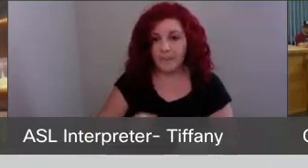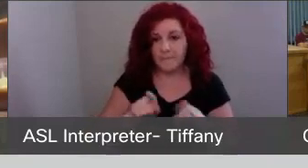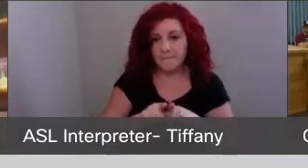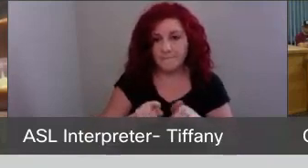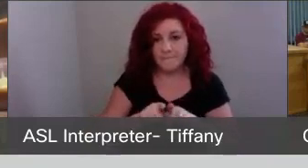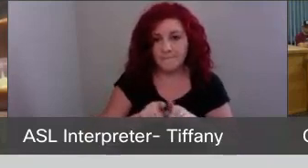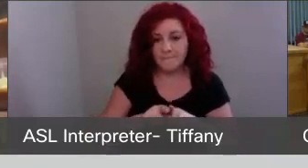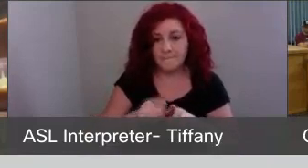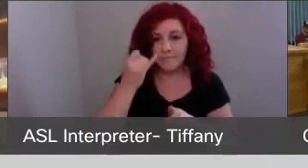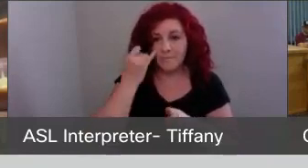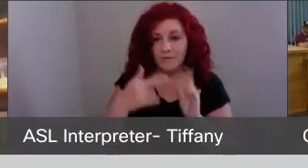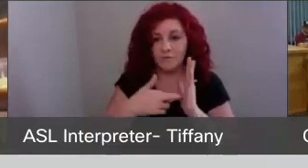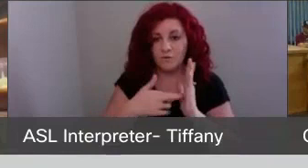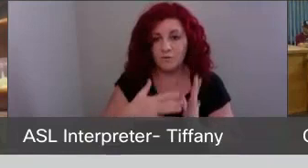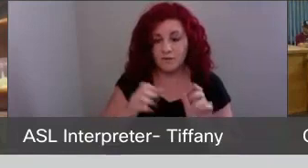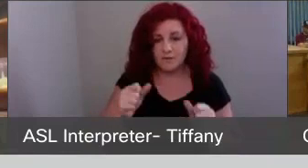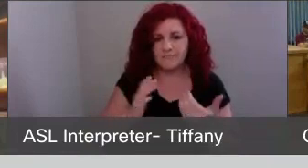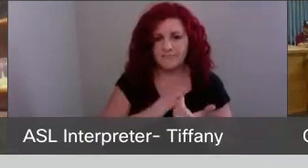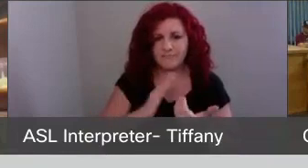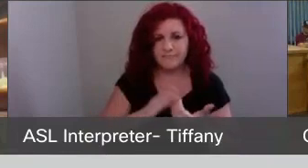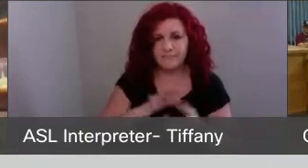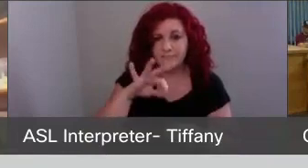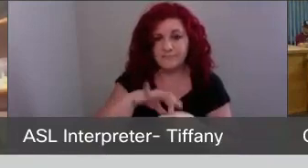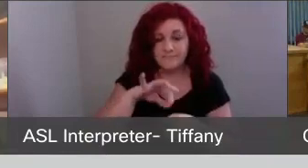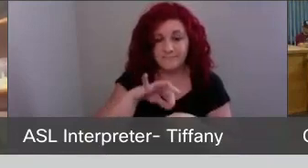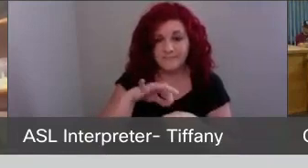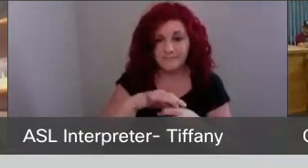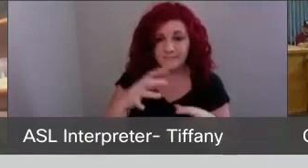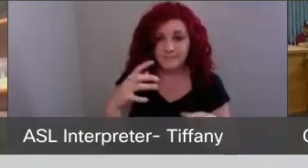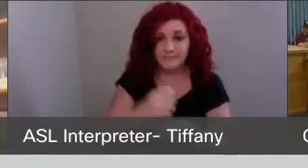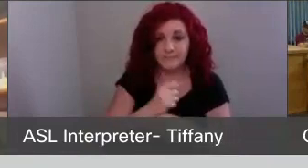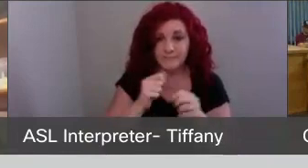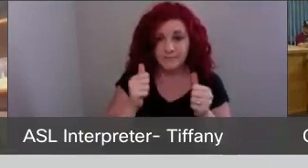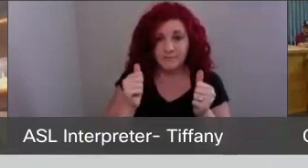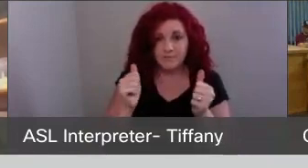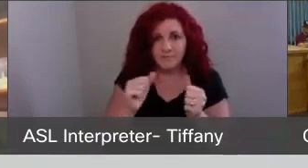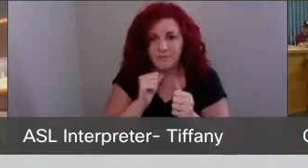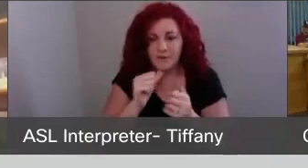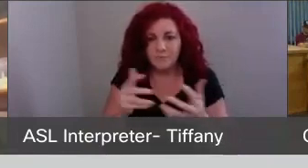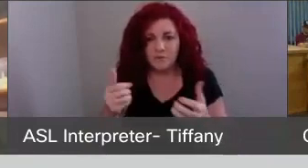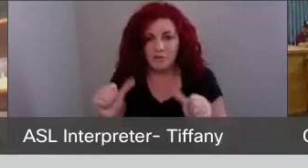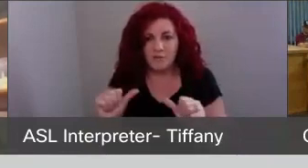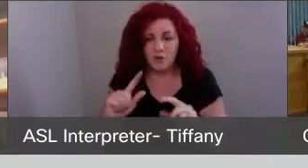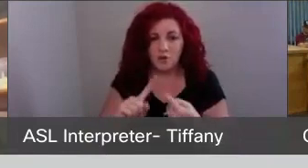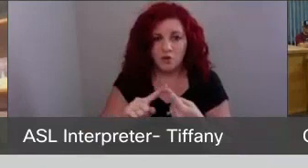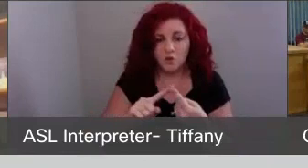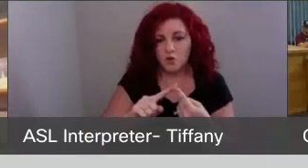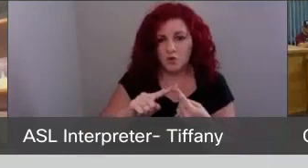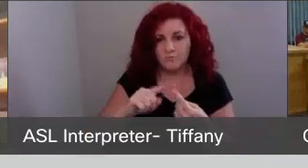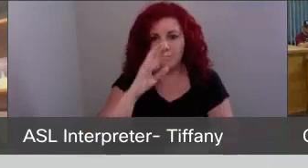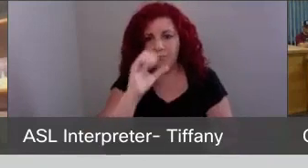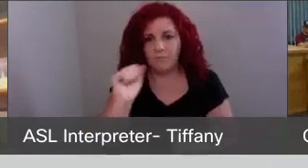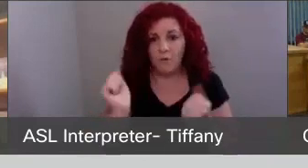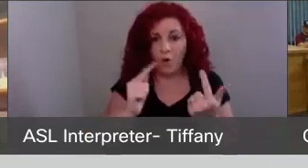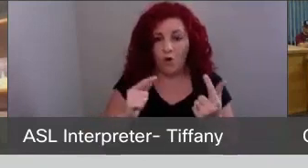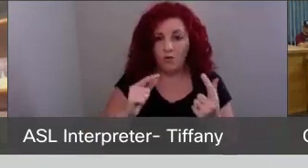when any representative can easily be elected with little effort to appeal to all constituents, it is not a